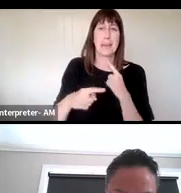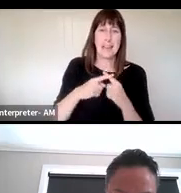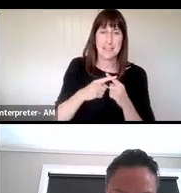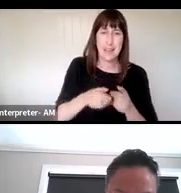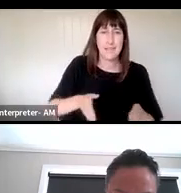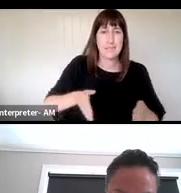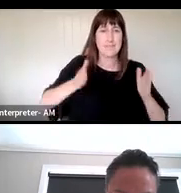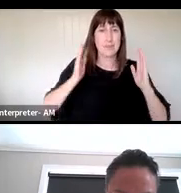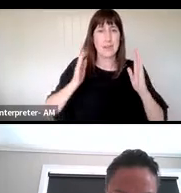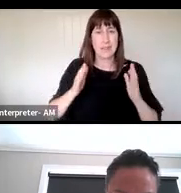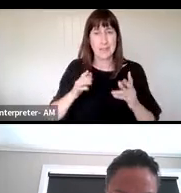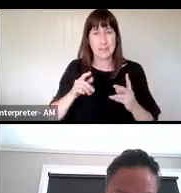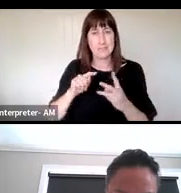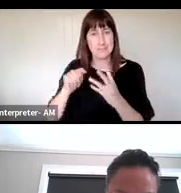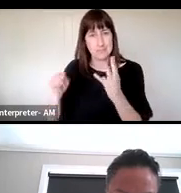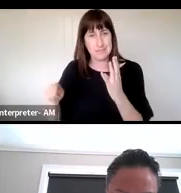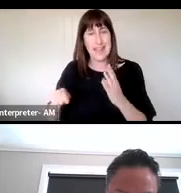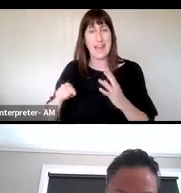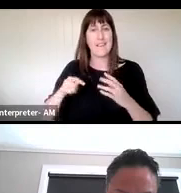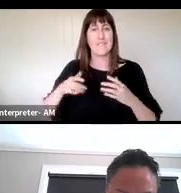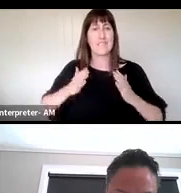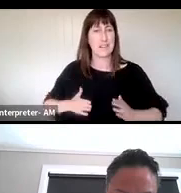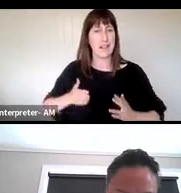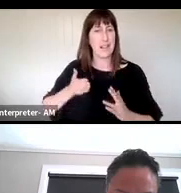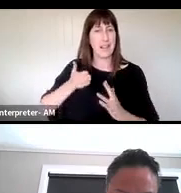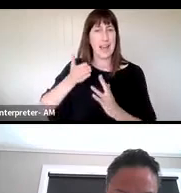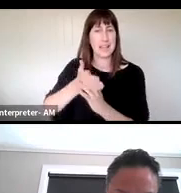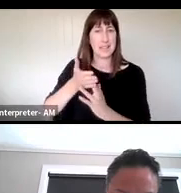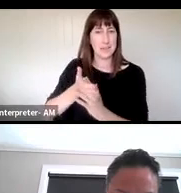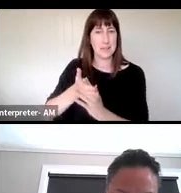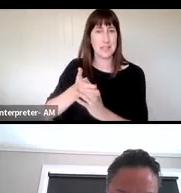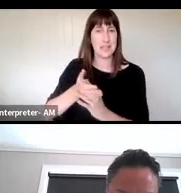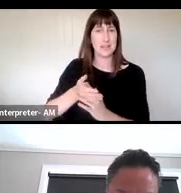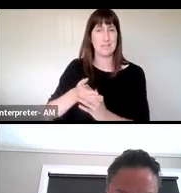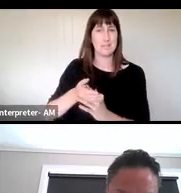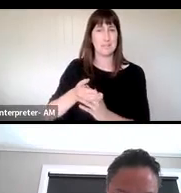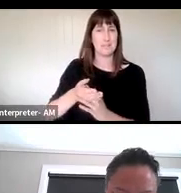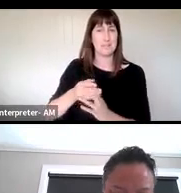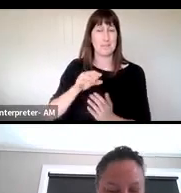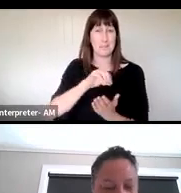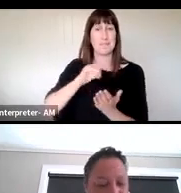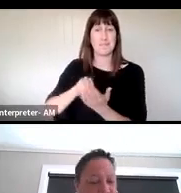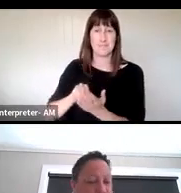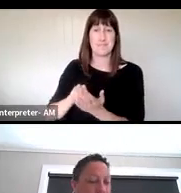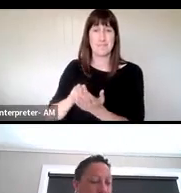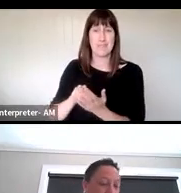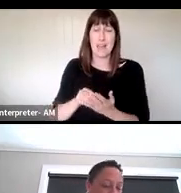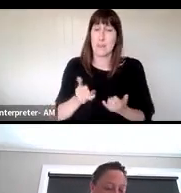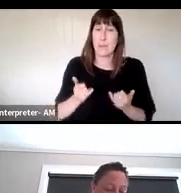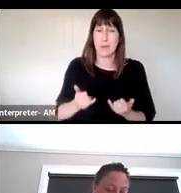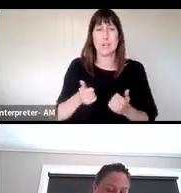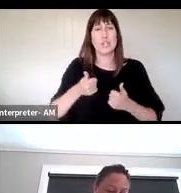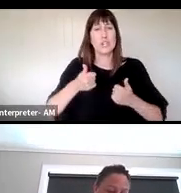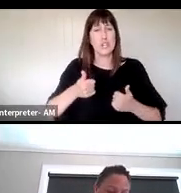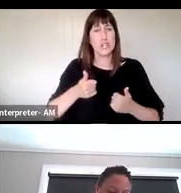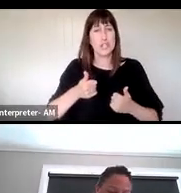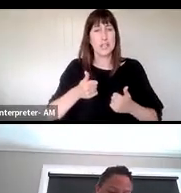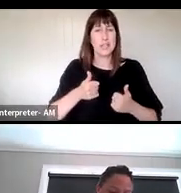accessibility, get implemented as those standards are built or developed. But at the moment, we have a really good base for